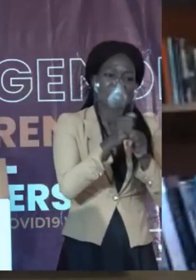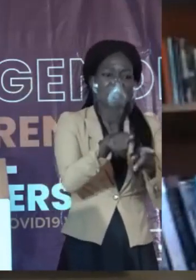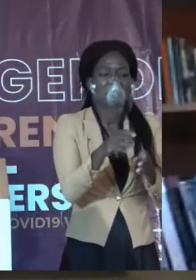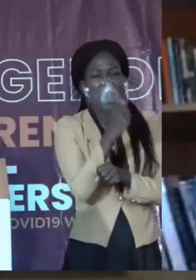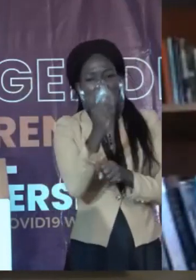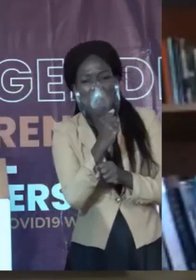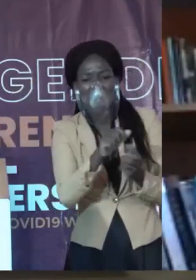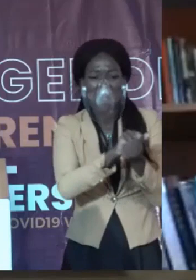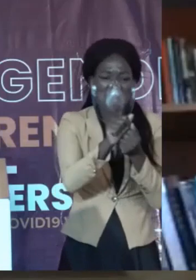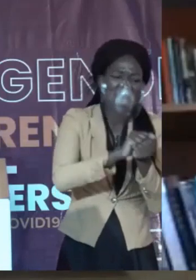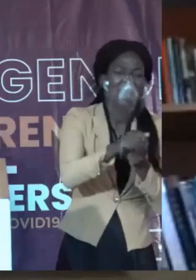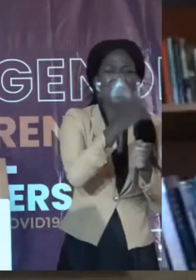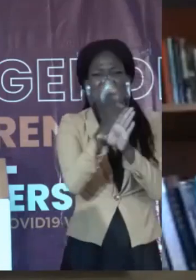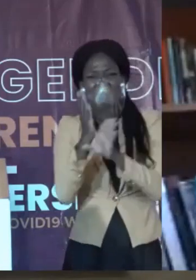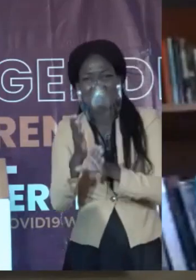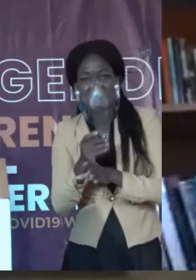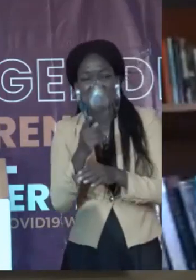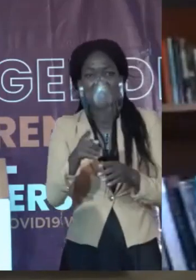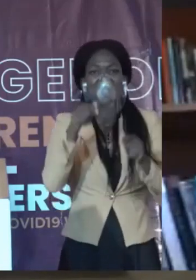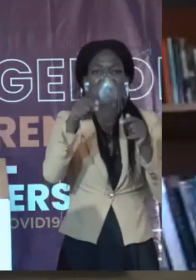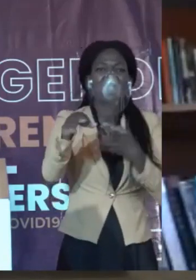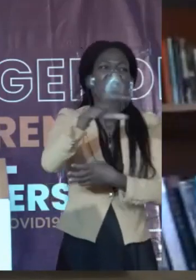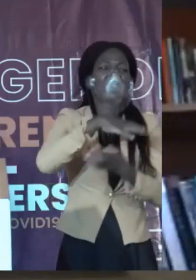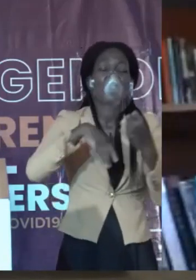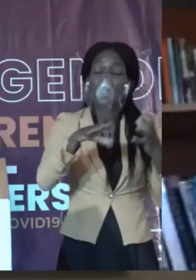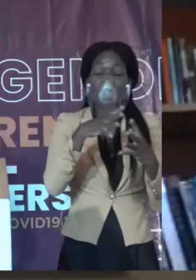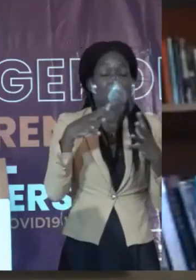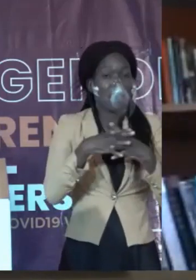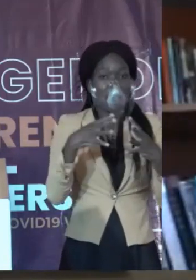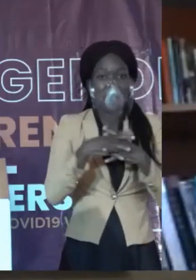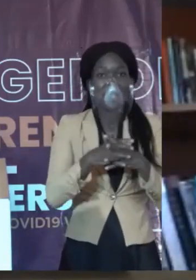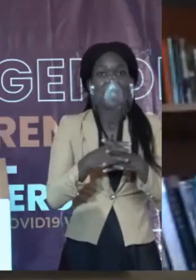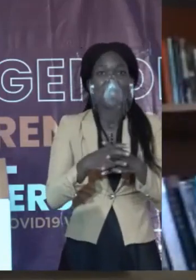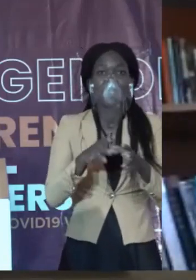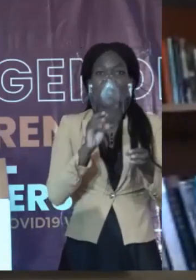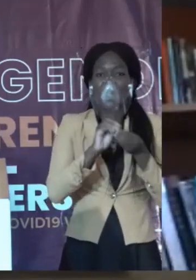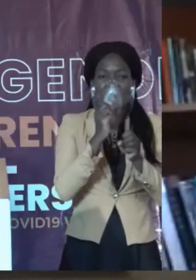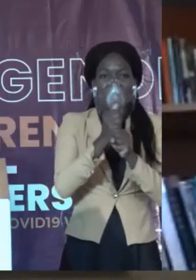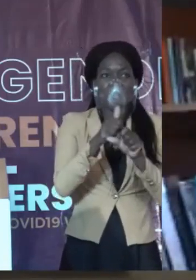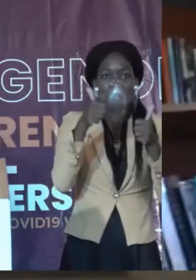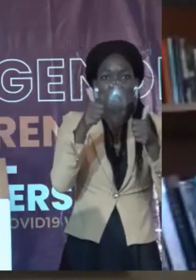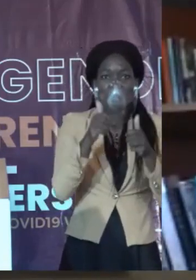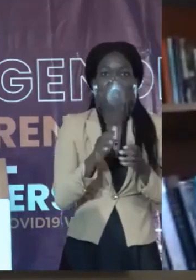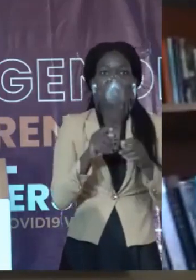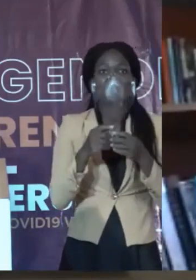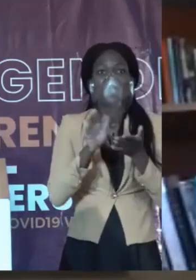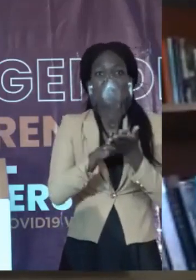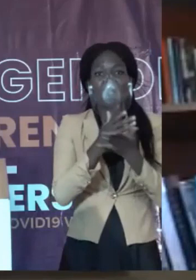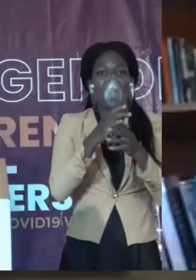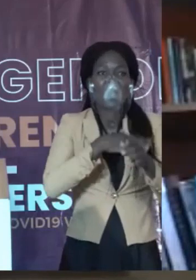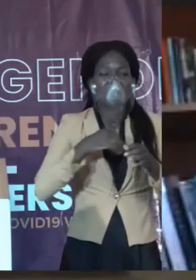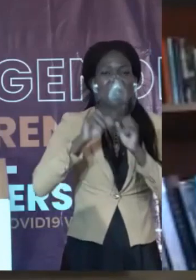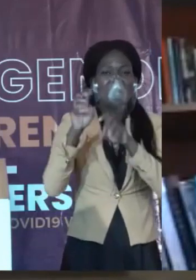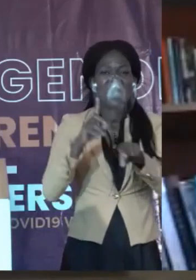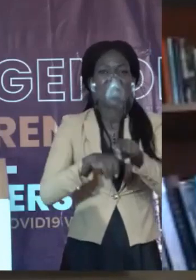their workload, limits their engagements in other tasks that are strategic, like income generation and community leadership.